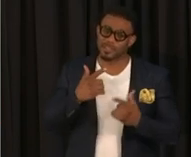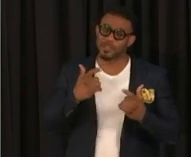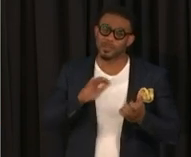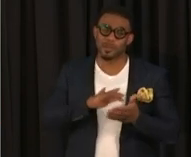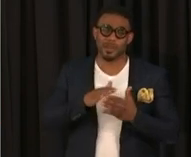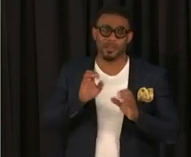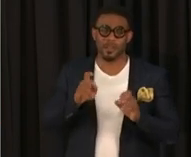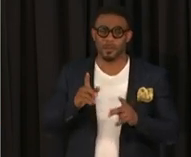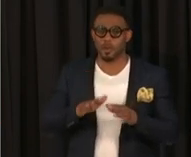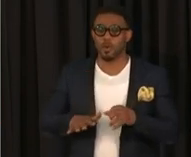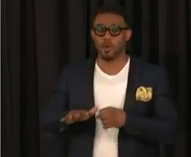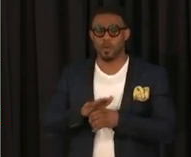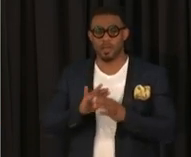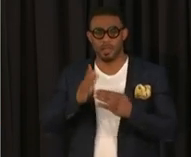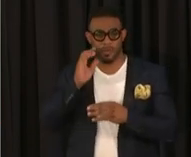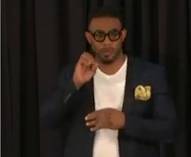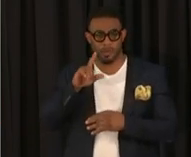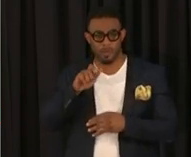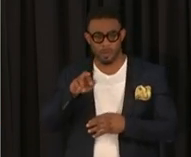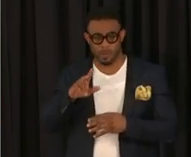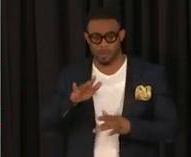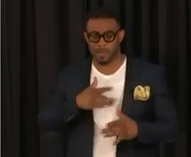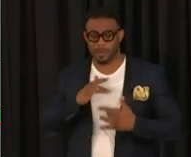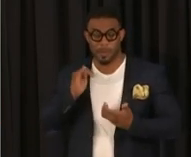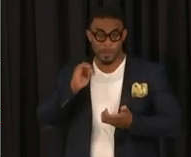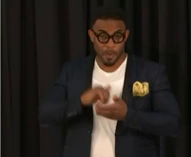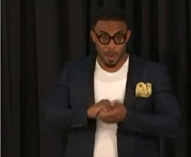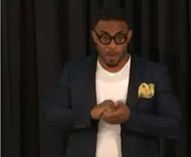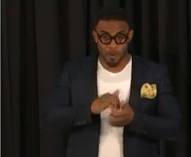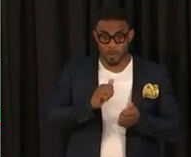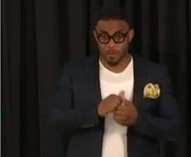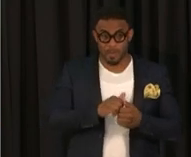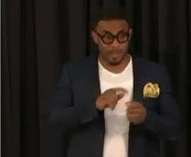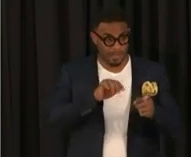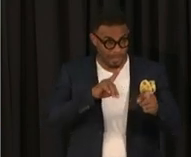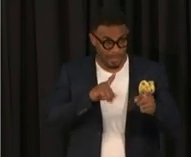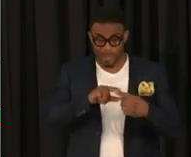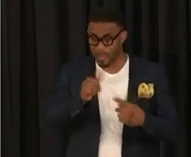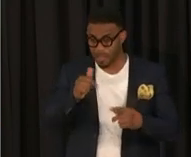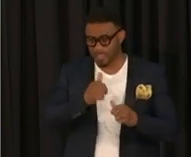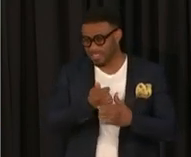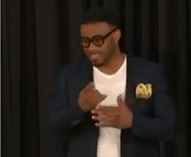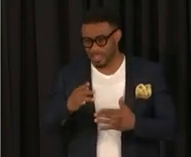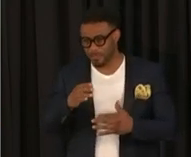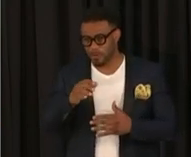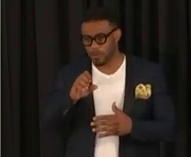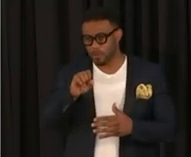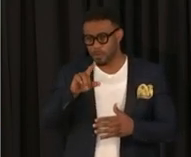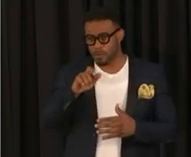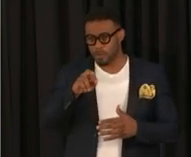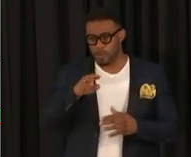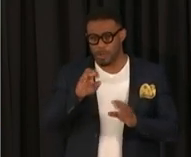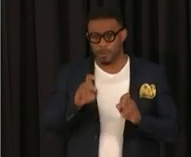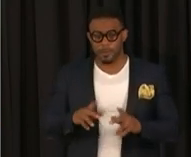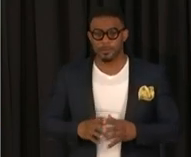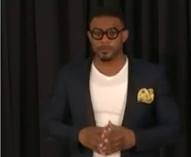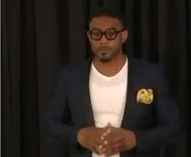a huge amount of opportunity across the city for solar, and we're very excited to partner with Ted and others on several solar